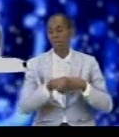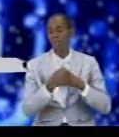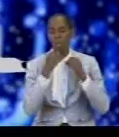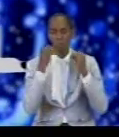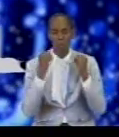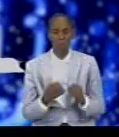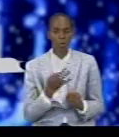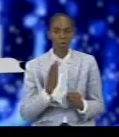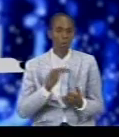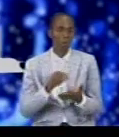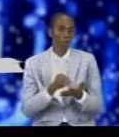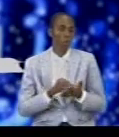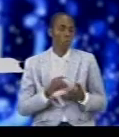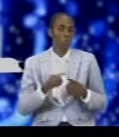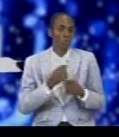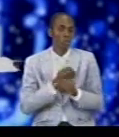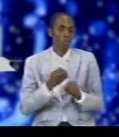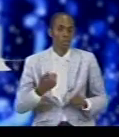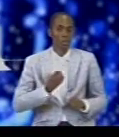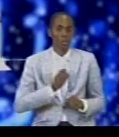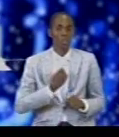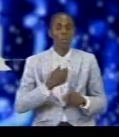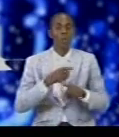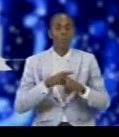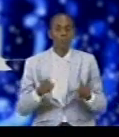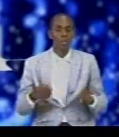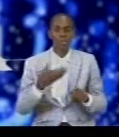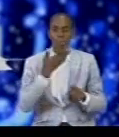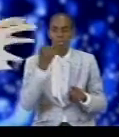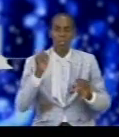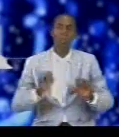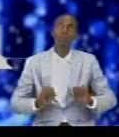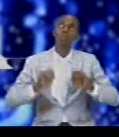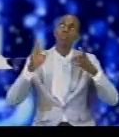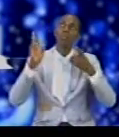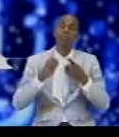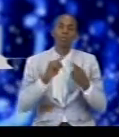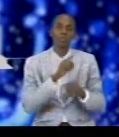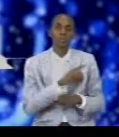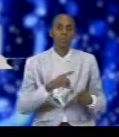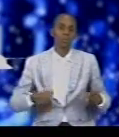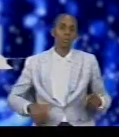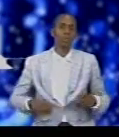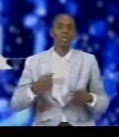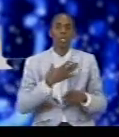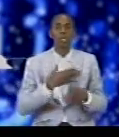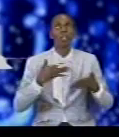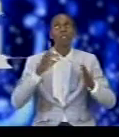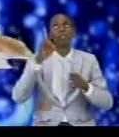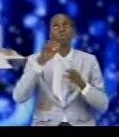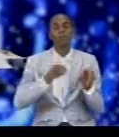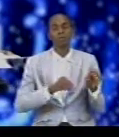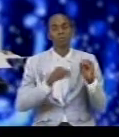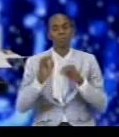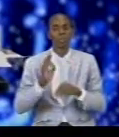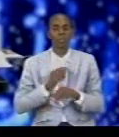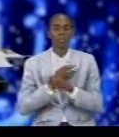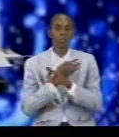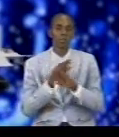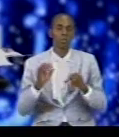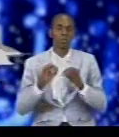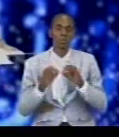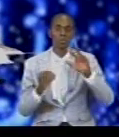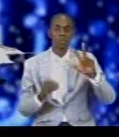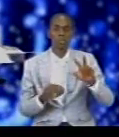to the Savior and let him deliver us and set us free. That takes us to the last point, the sacrifice of Christ,